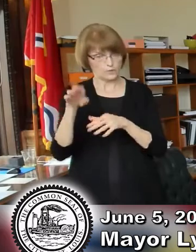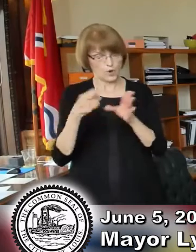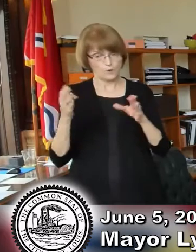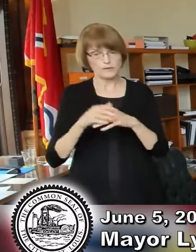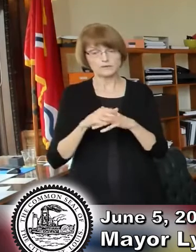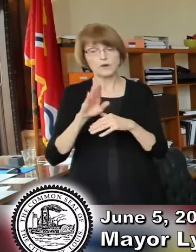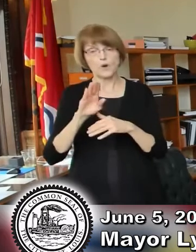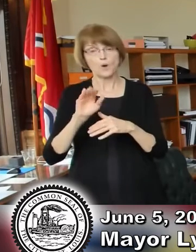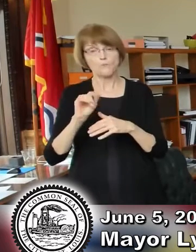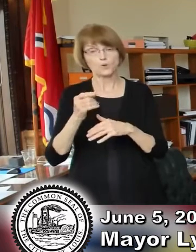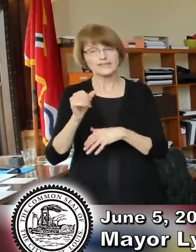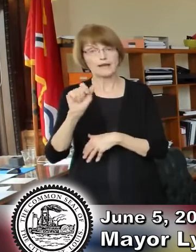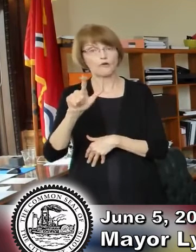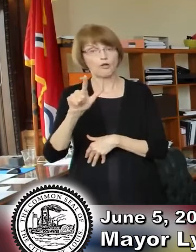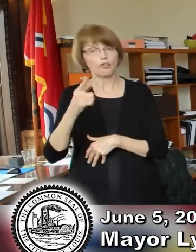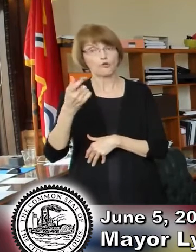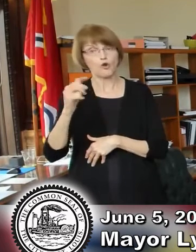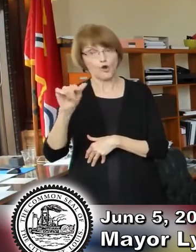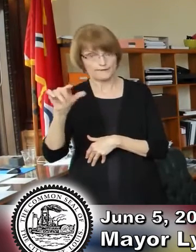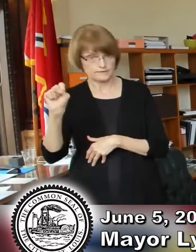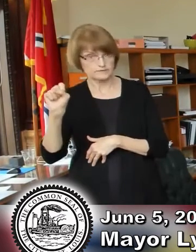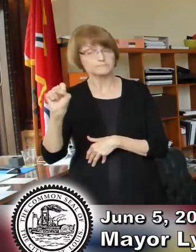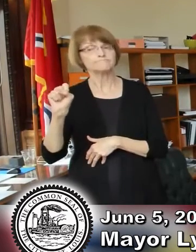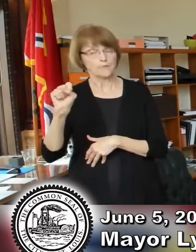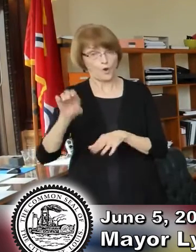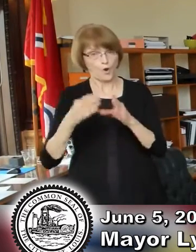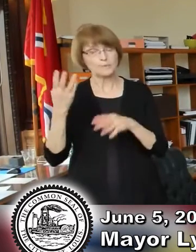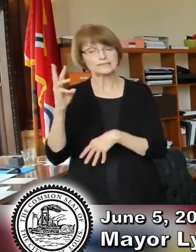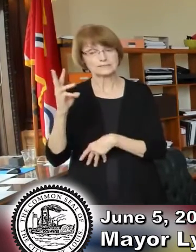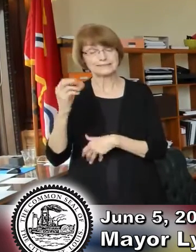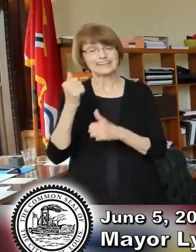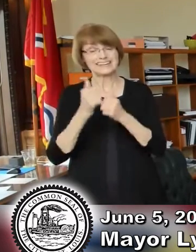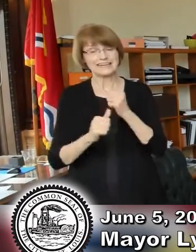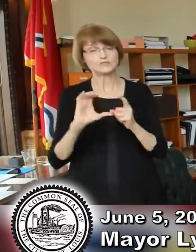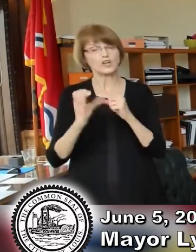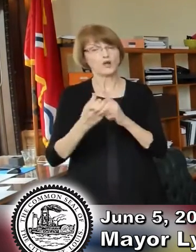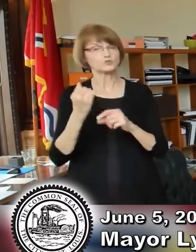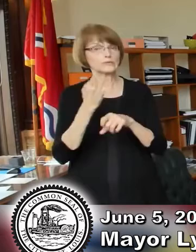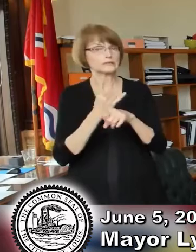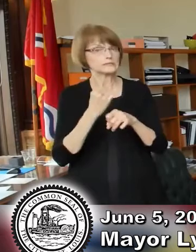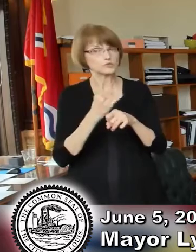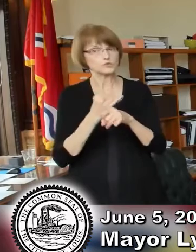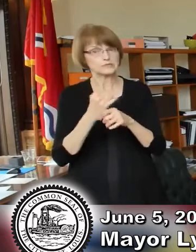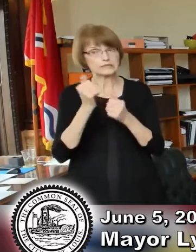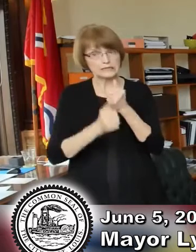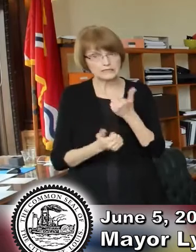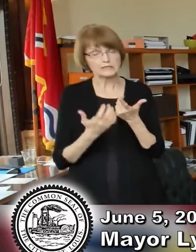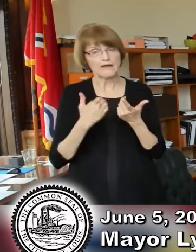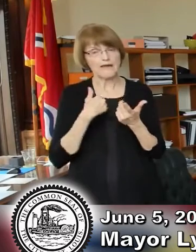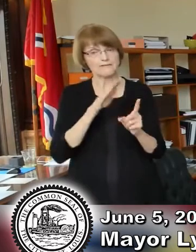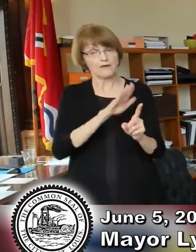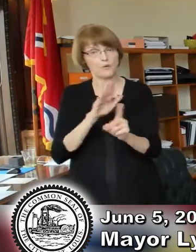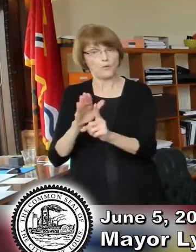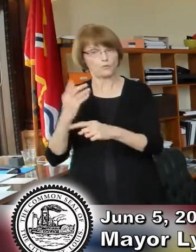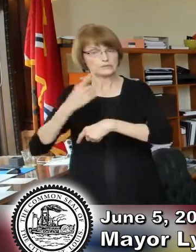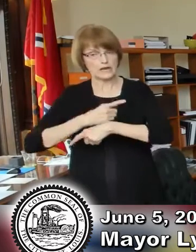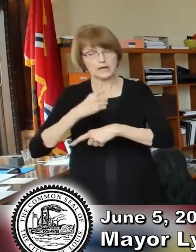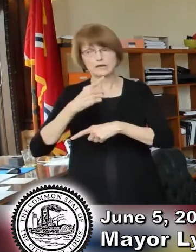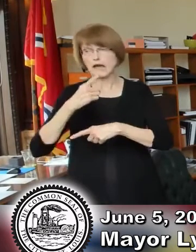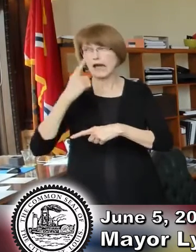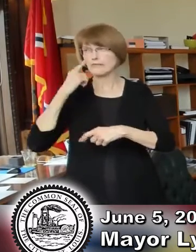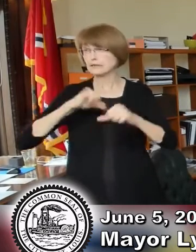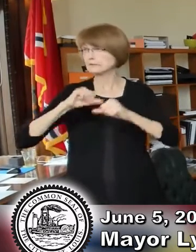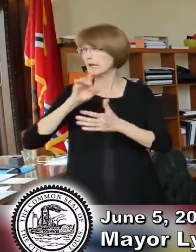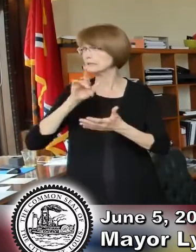they're opening on the 16th. So each one of the cultural institutions has a slightly different date that they're open. I think the Science Center maybe